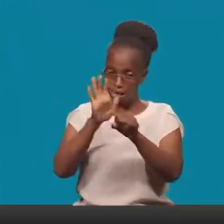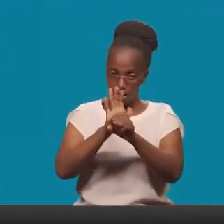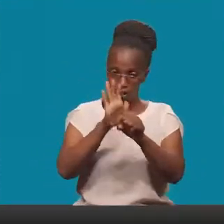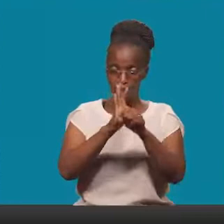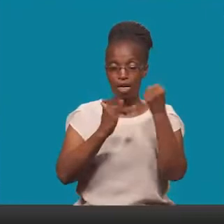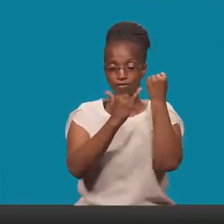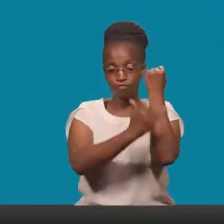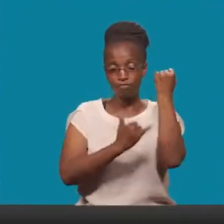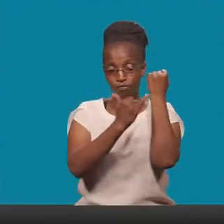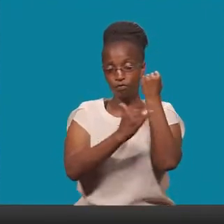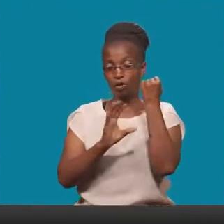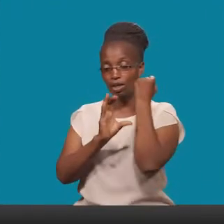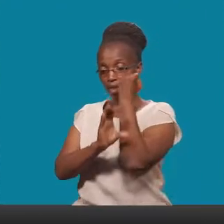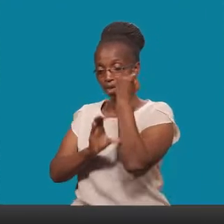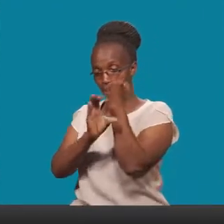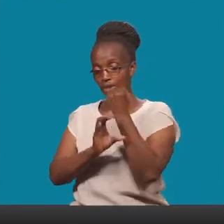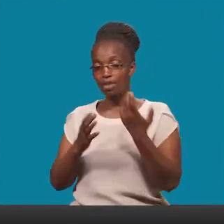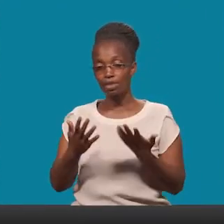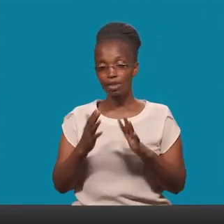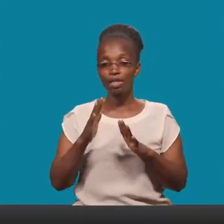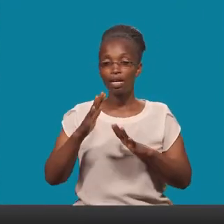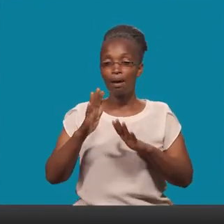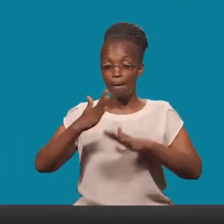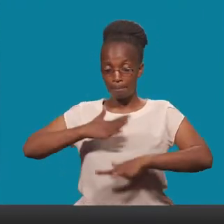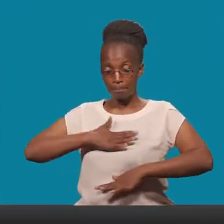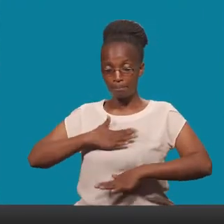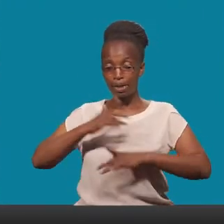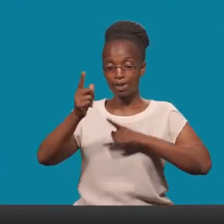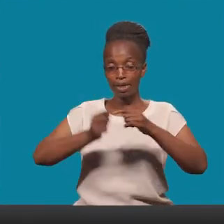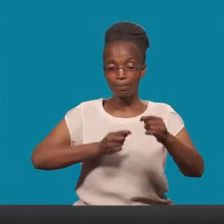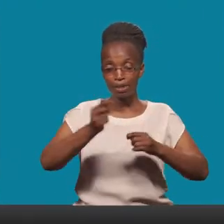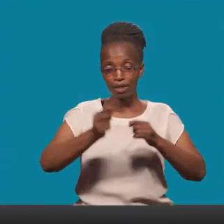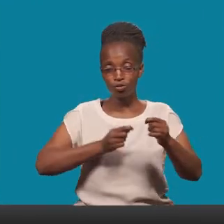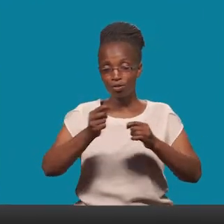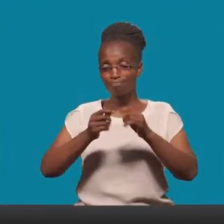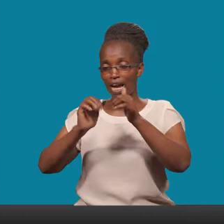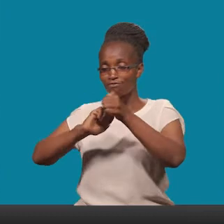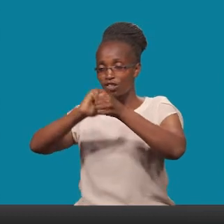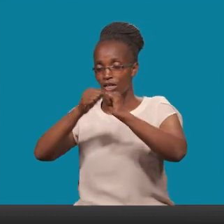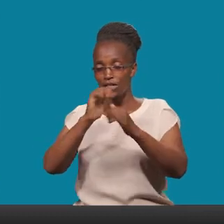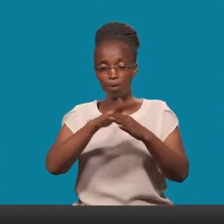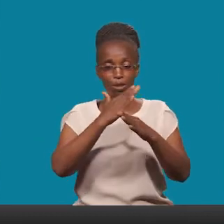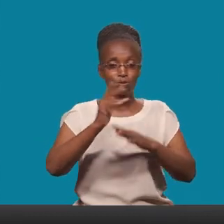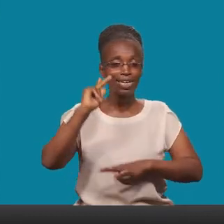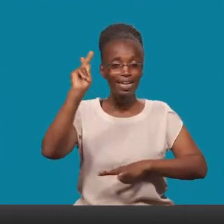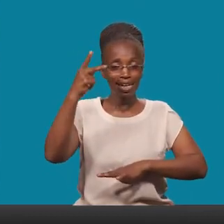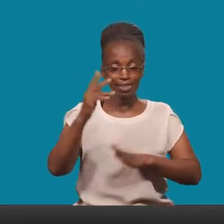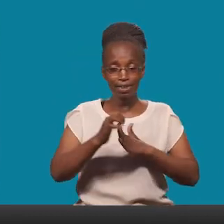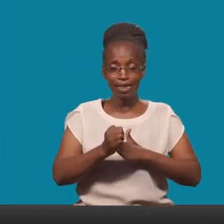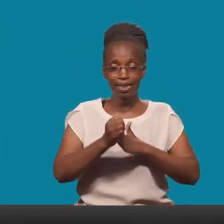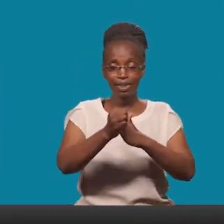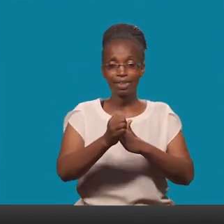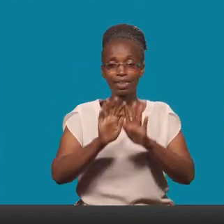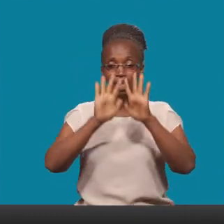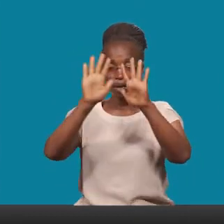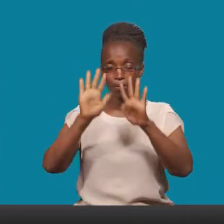na mataifa mengi kote duniani. My administration has leveraged on improved diplomatic stances